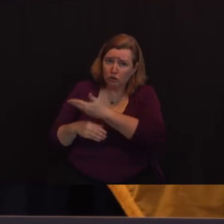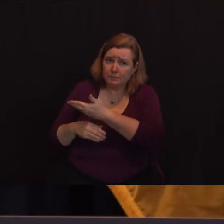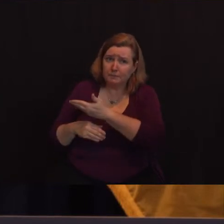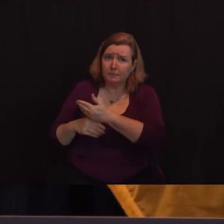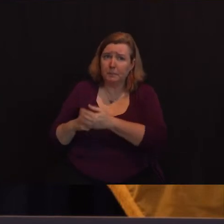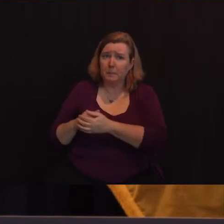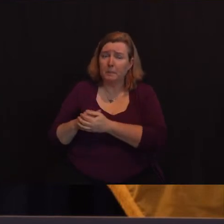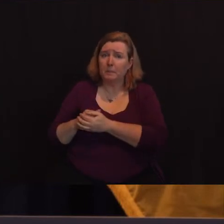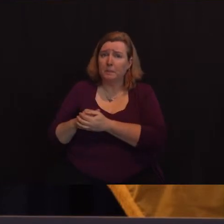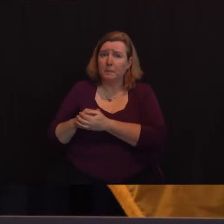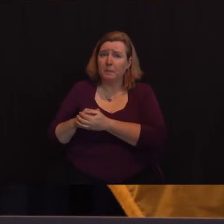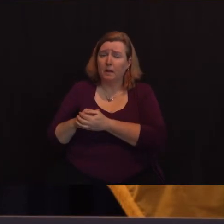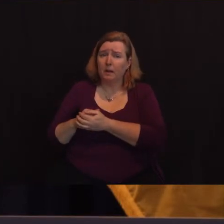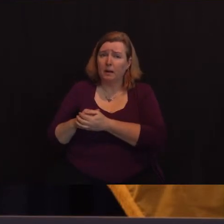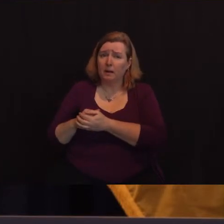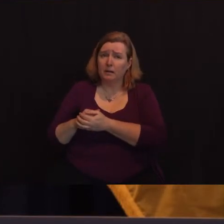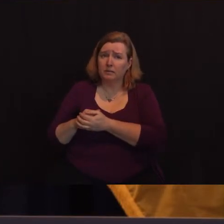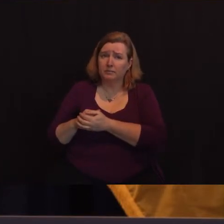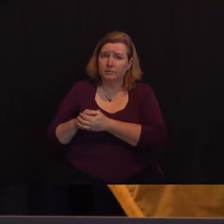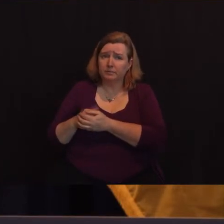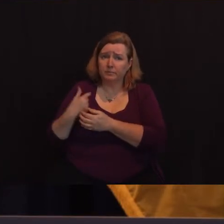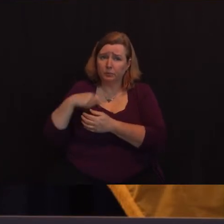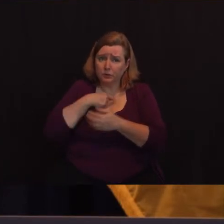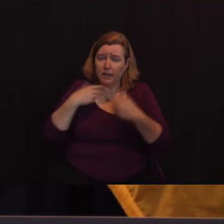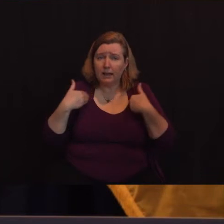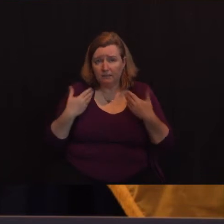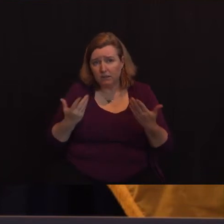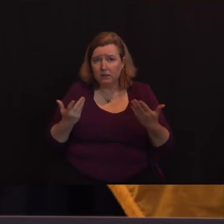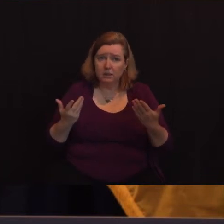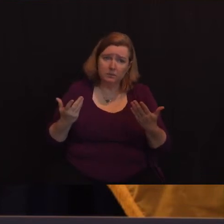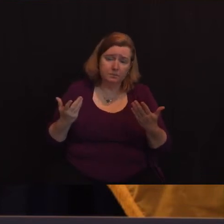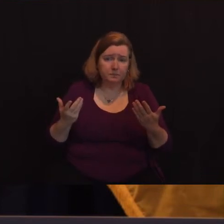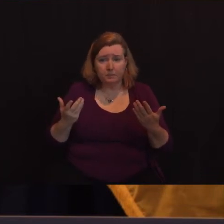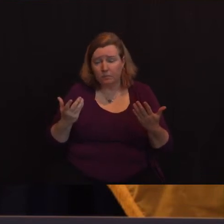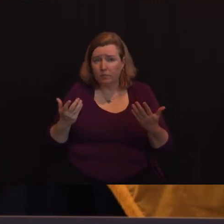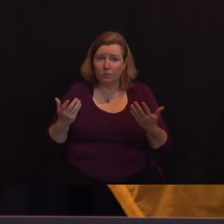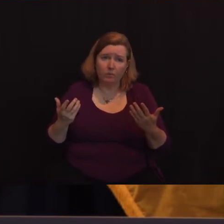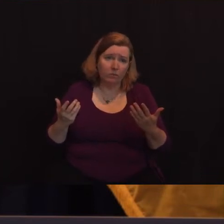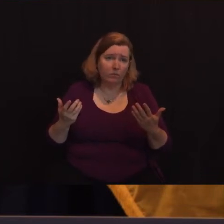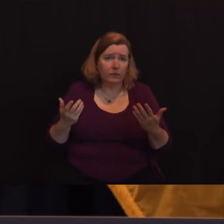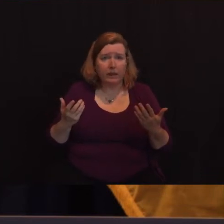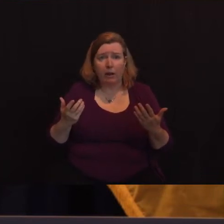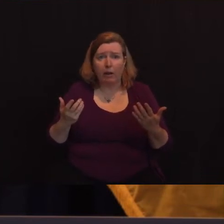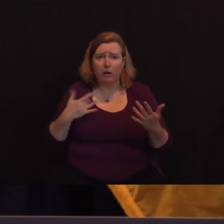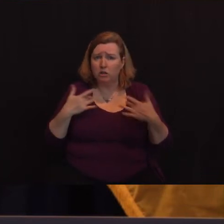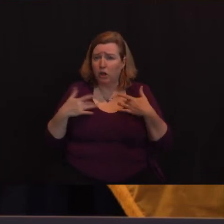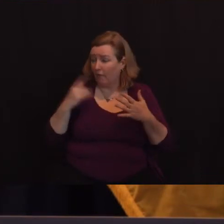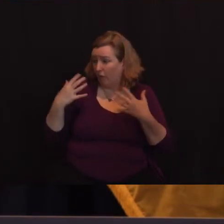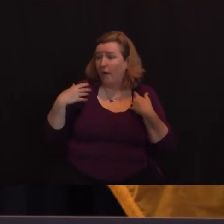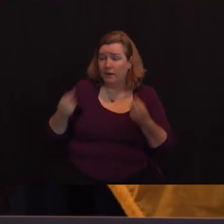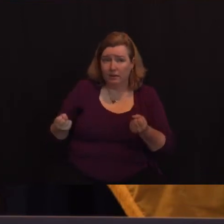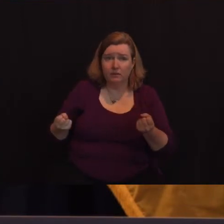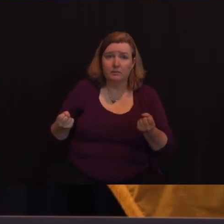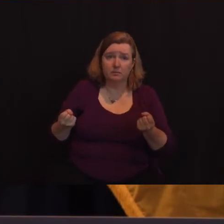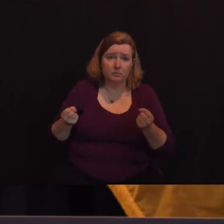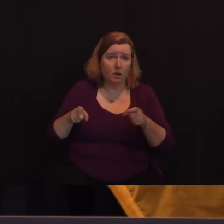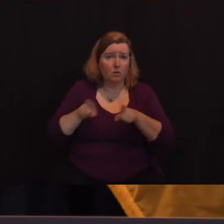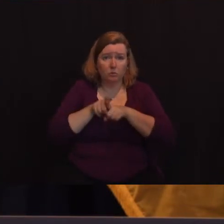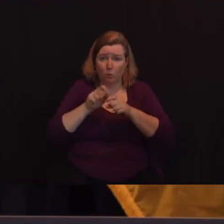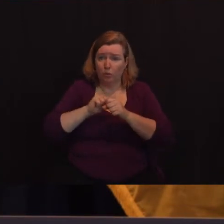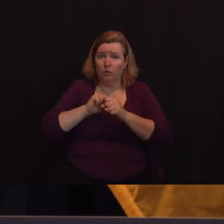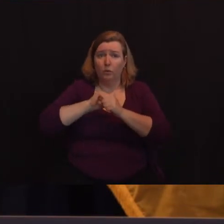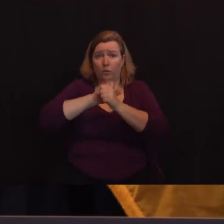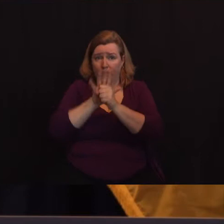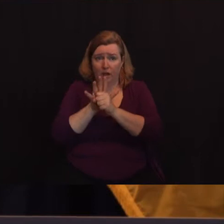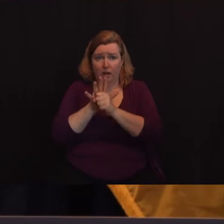into the details, there's been a big effort to make sure that that the health, the literal health, including COVID exposure and otherwise,